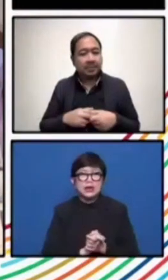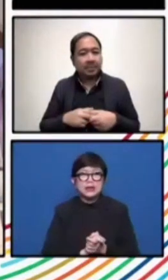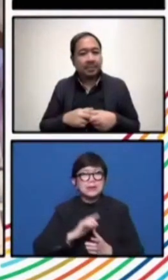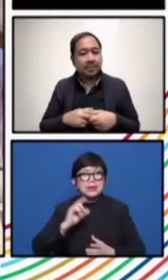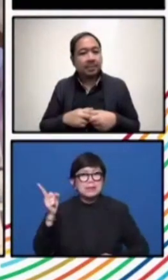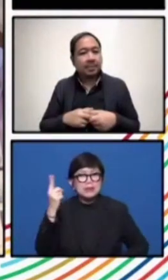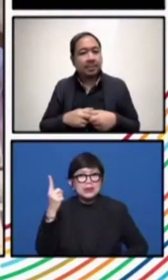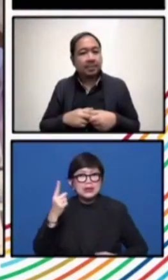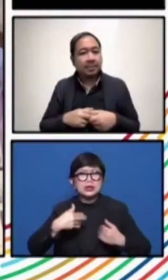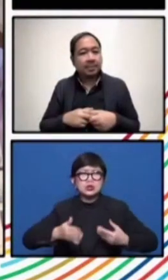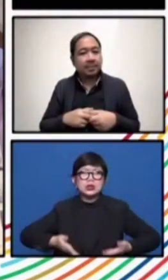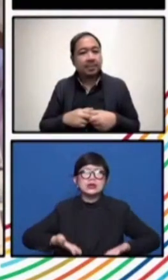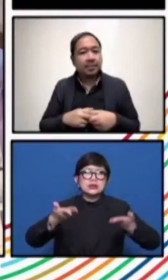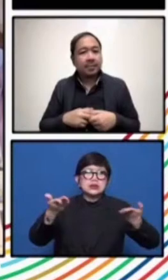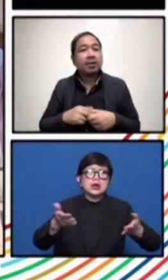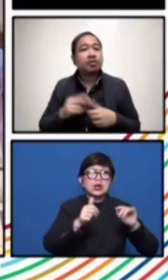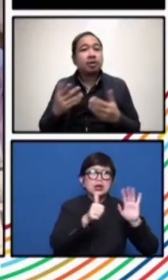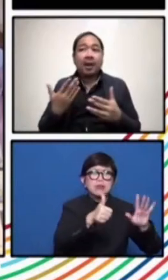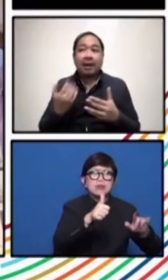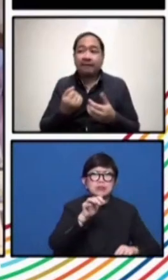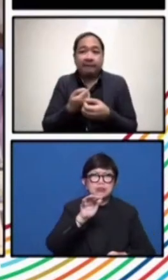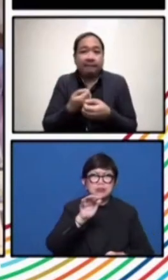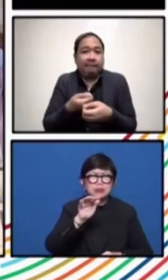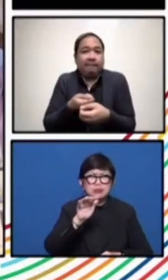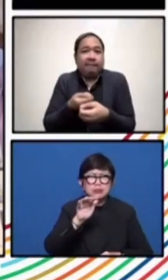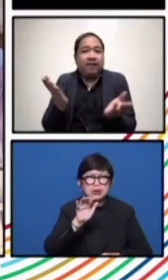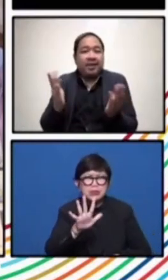this and wheelchair were provided